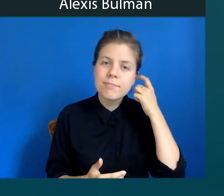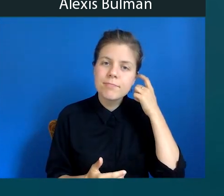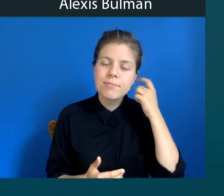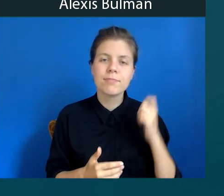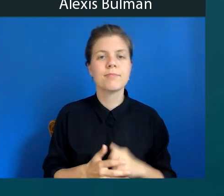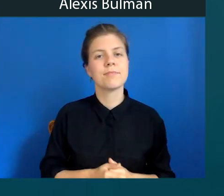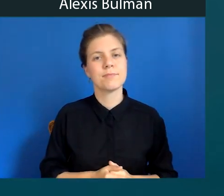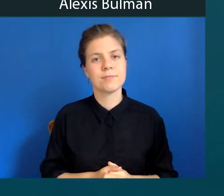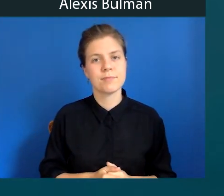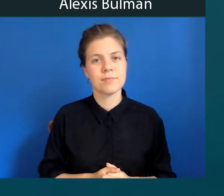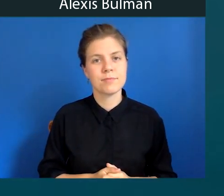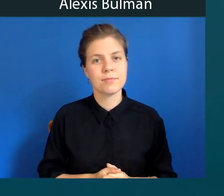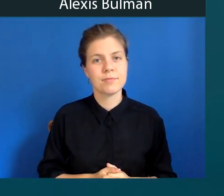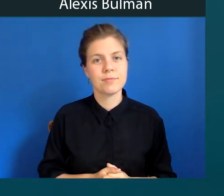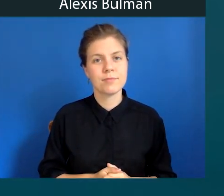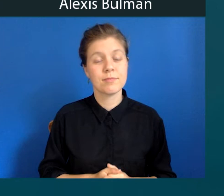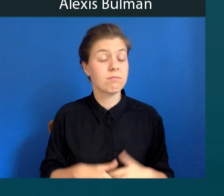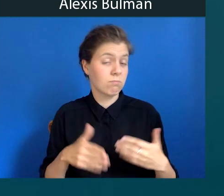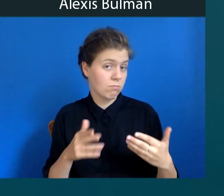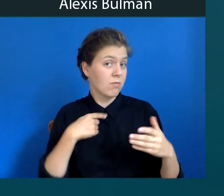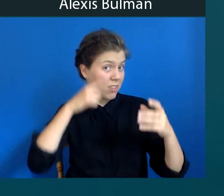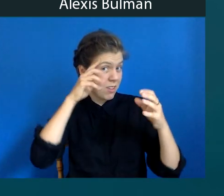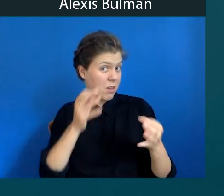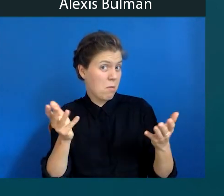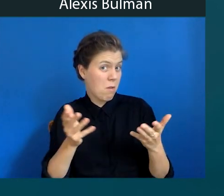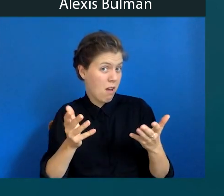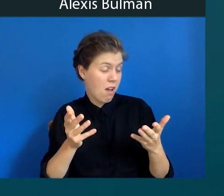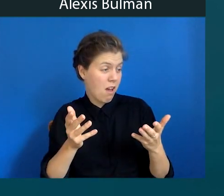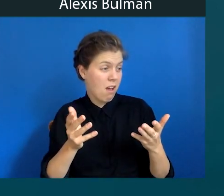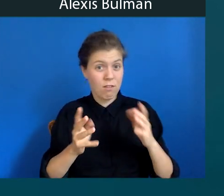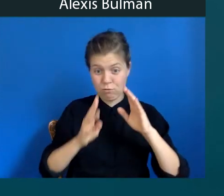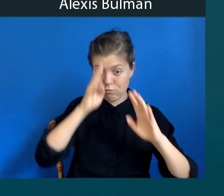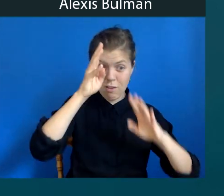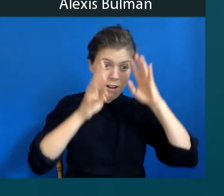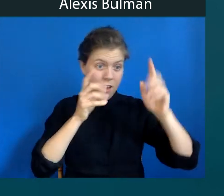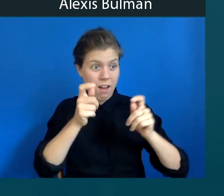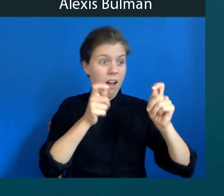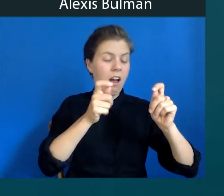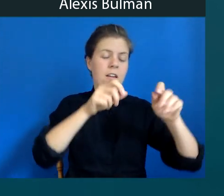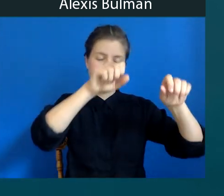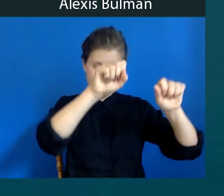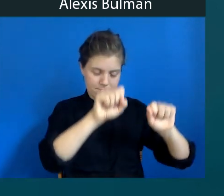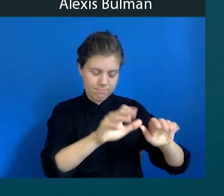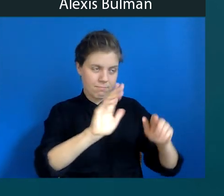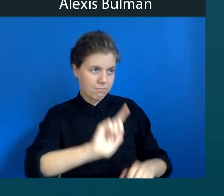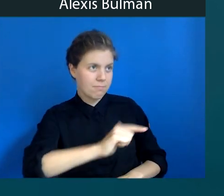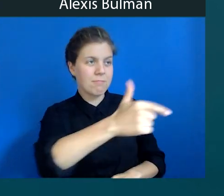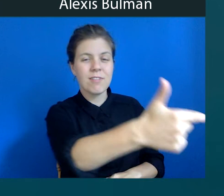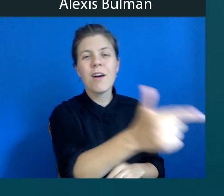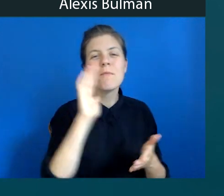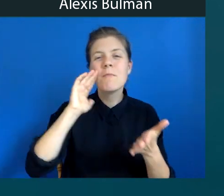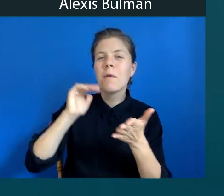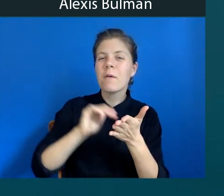So in this area of the project, I decided to let go of the creative reins, and I sought out the advice of a local Montreal company